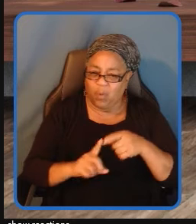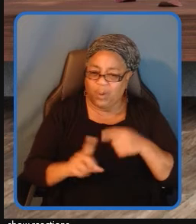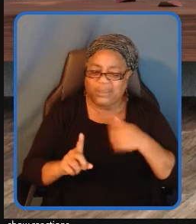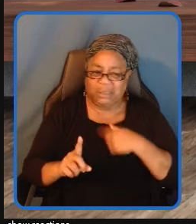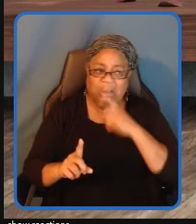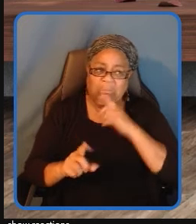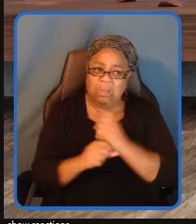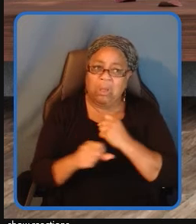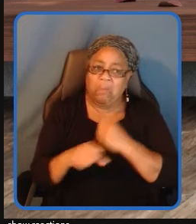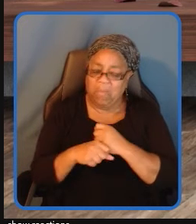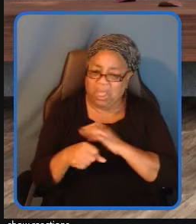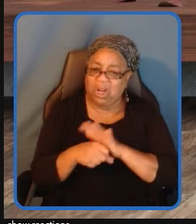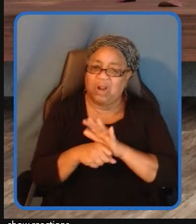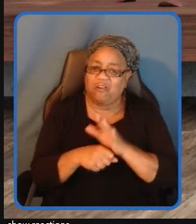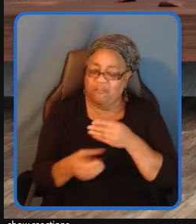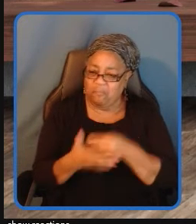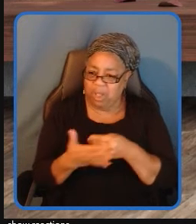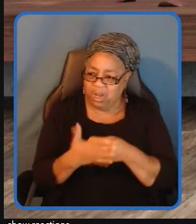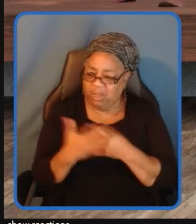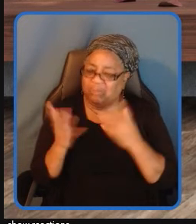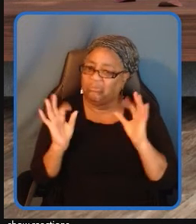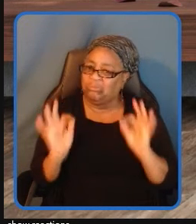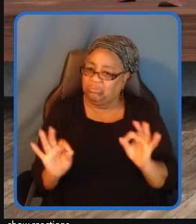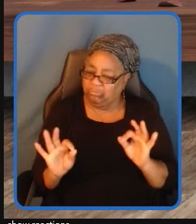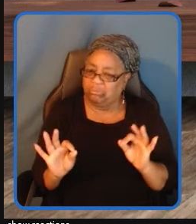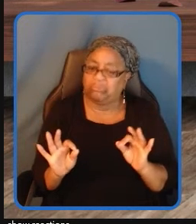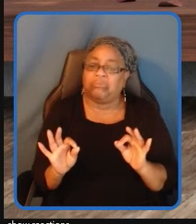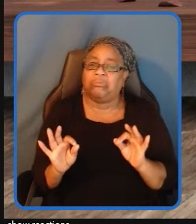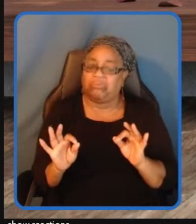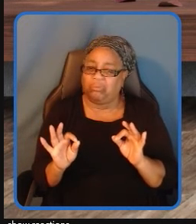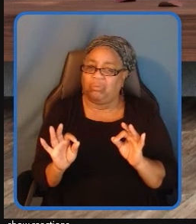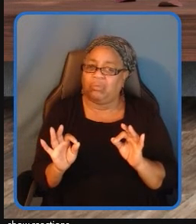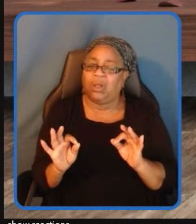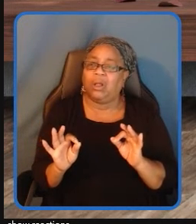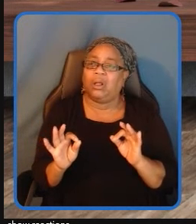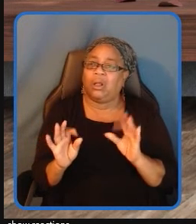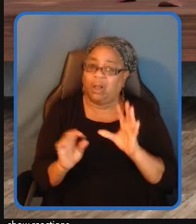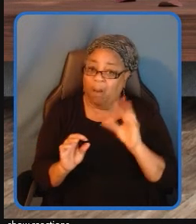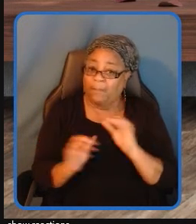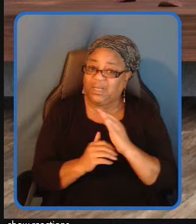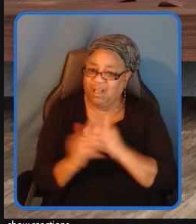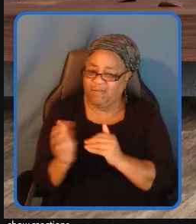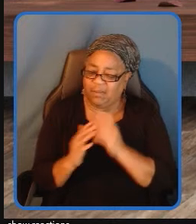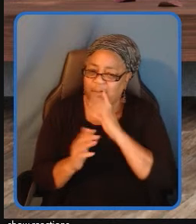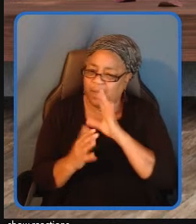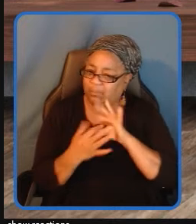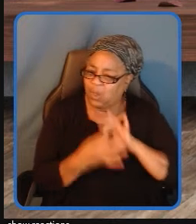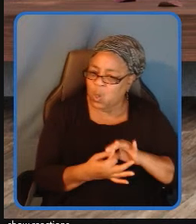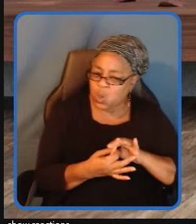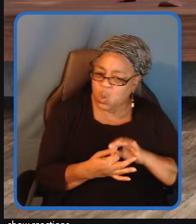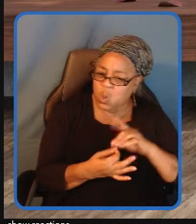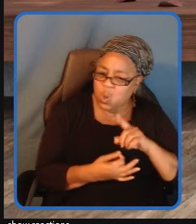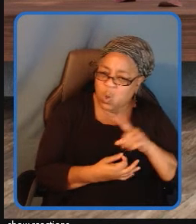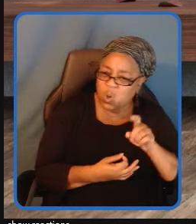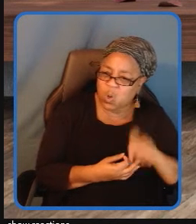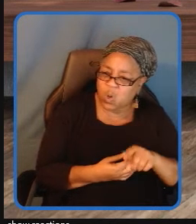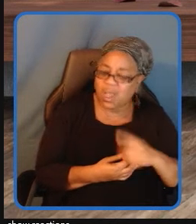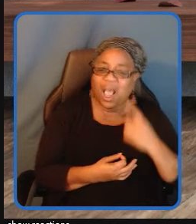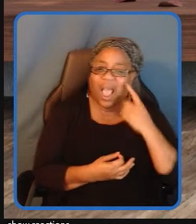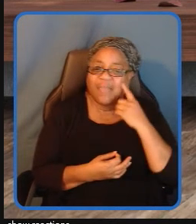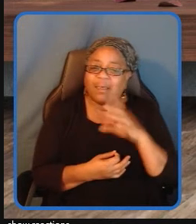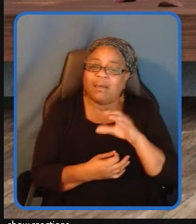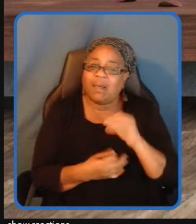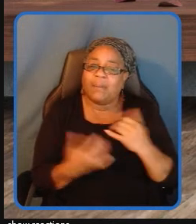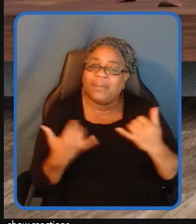is comfortable enough, but do I belong? Do I have a sense of this is my place? And I think companies have now taken on